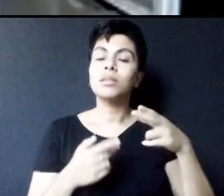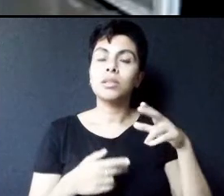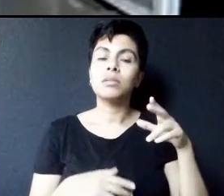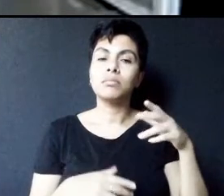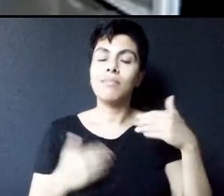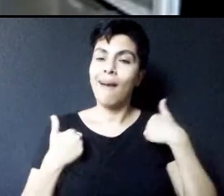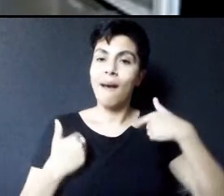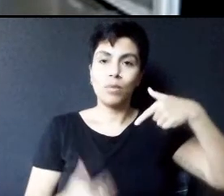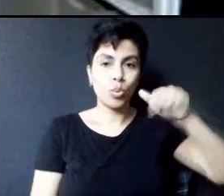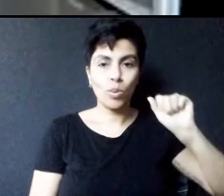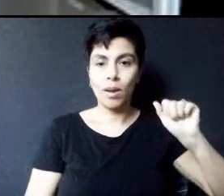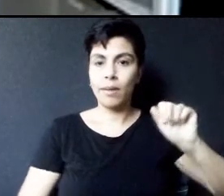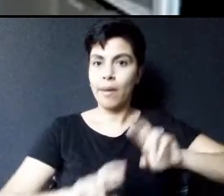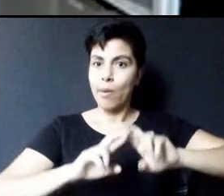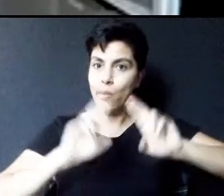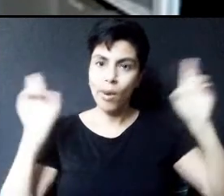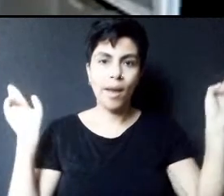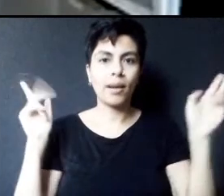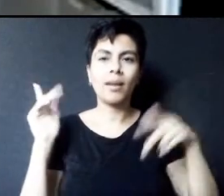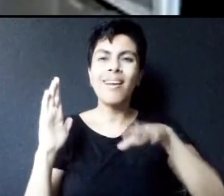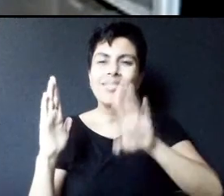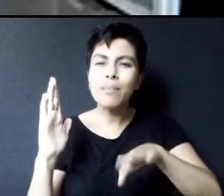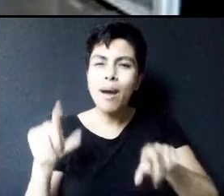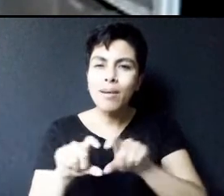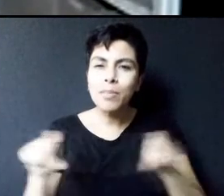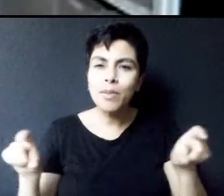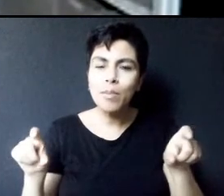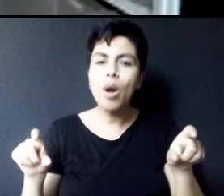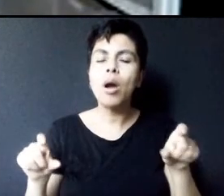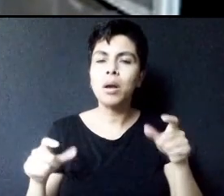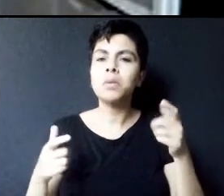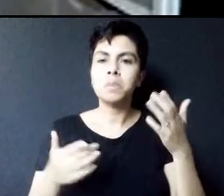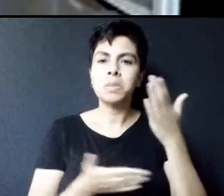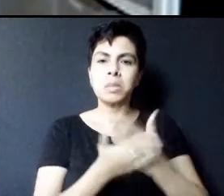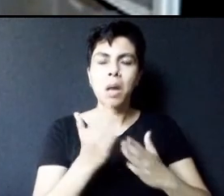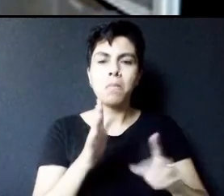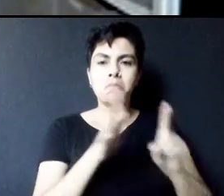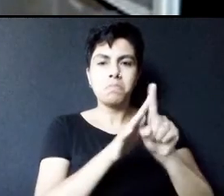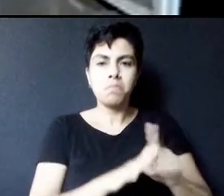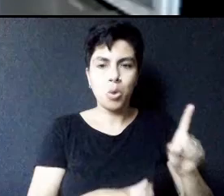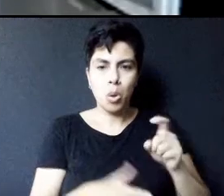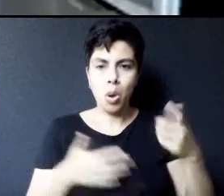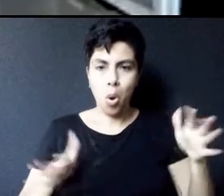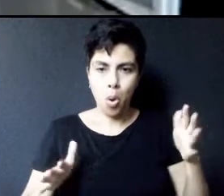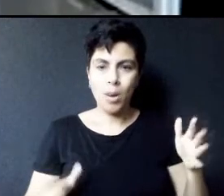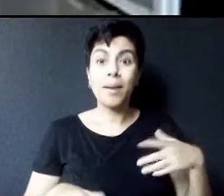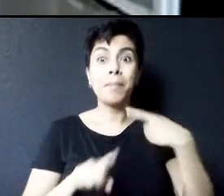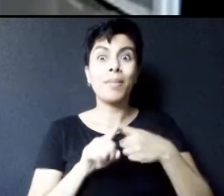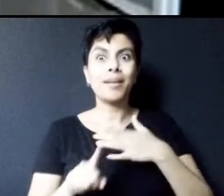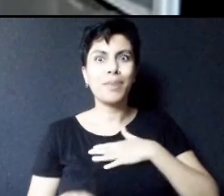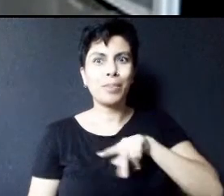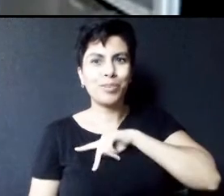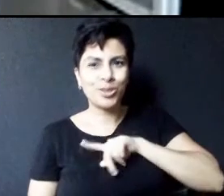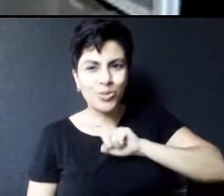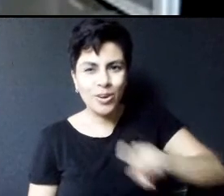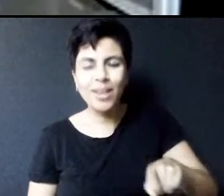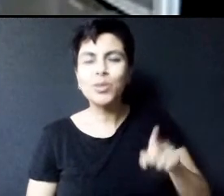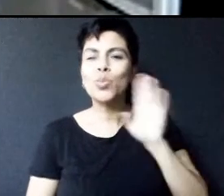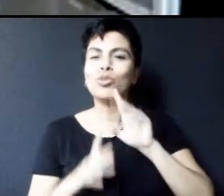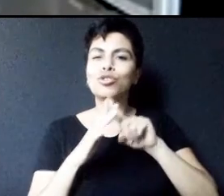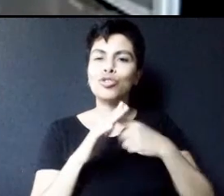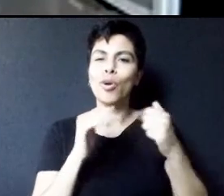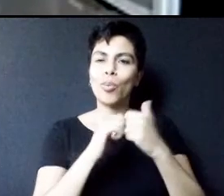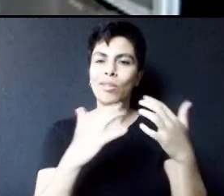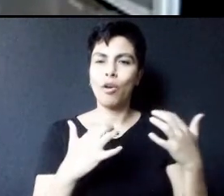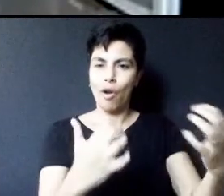As was mentioned, we have a Q&A open at the bottom of your bars. We've already got some questions. I know I have some questions of my own too, but we'll